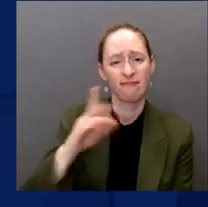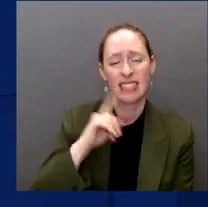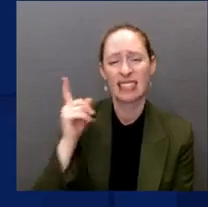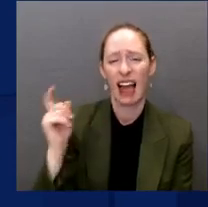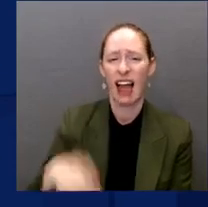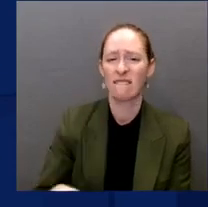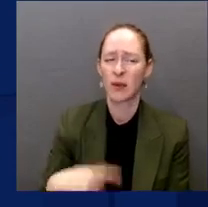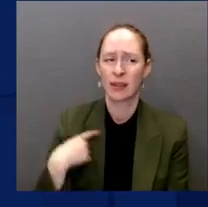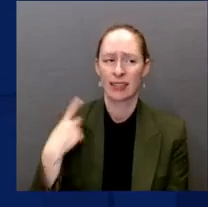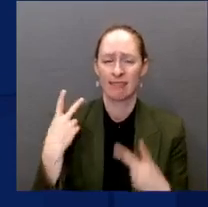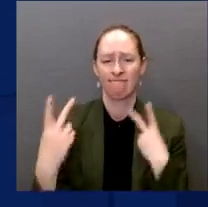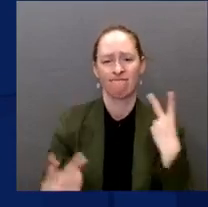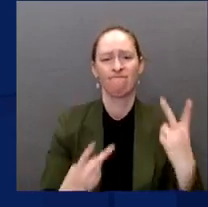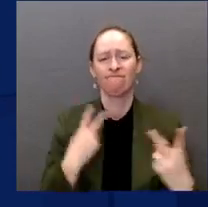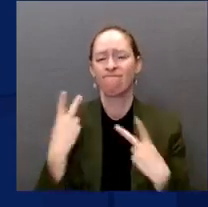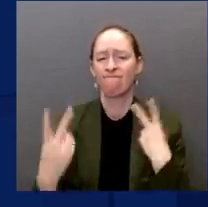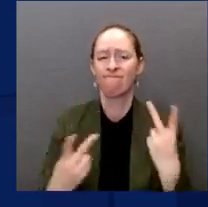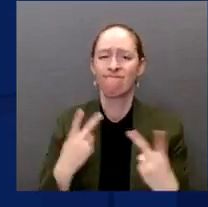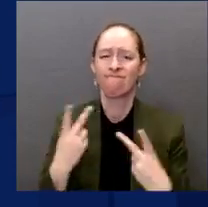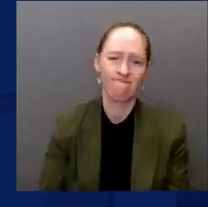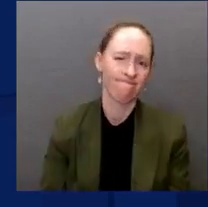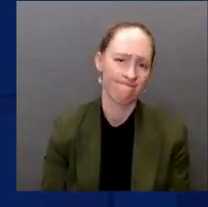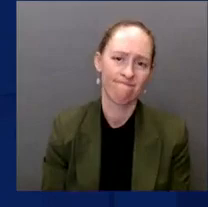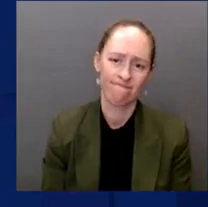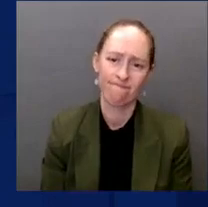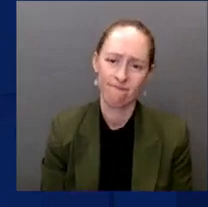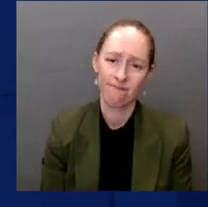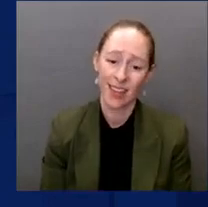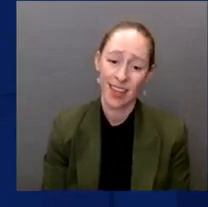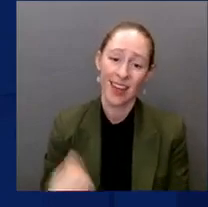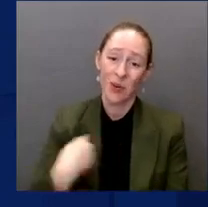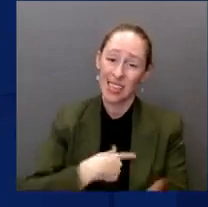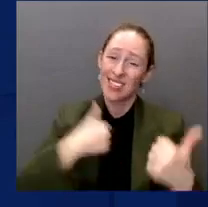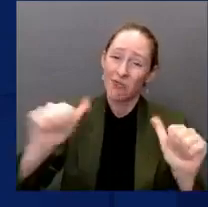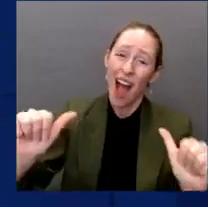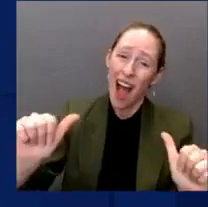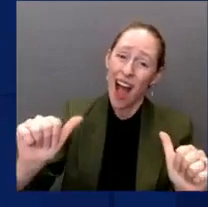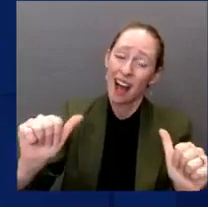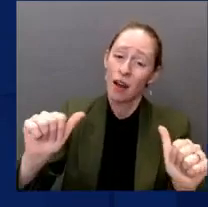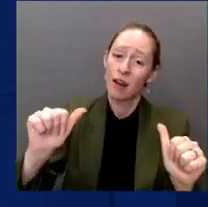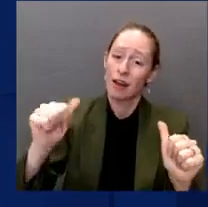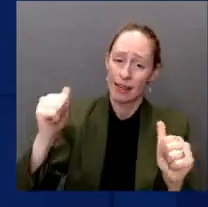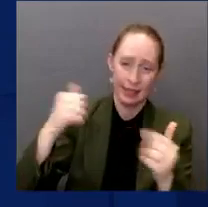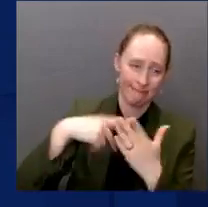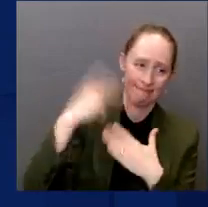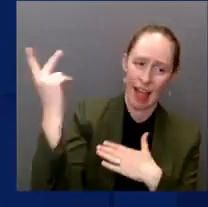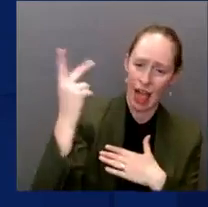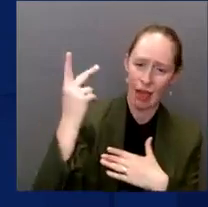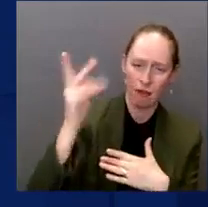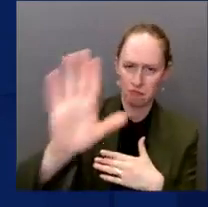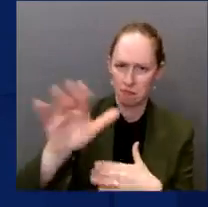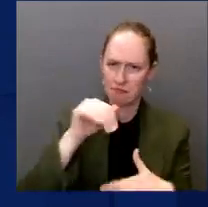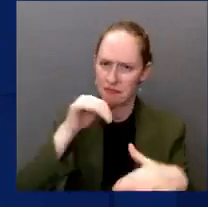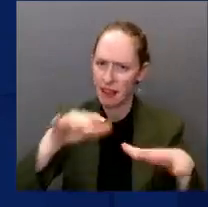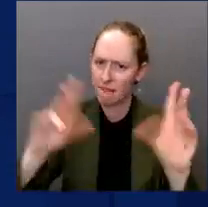We tried. We couldn't get it done the first time. We'll get it done this time.